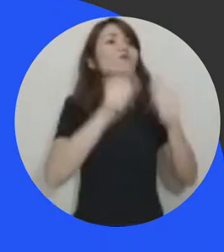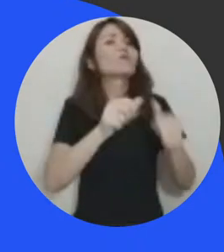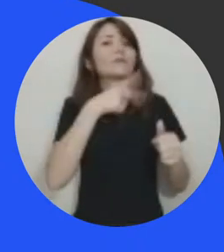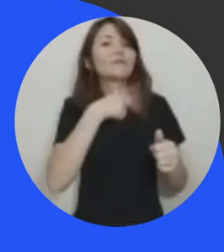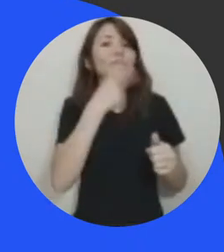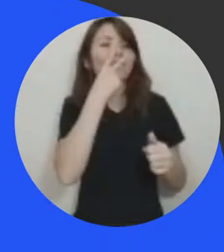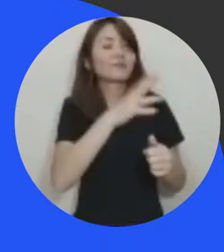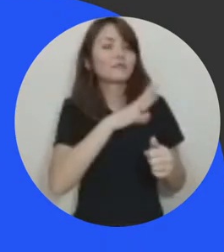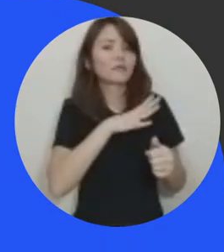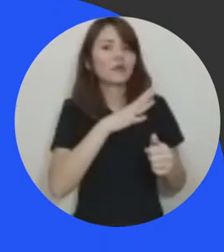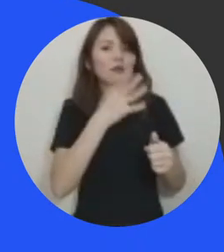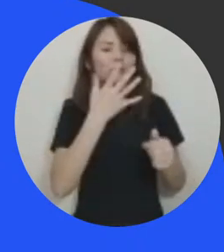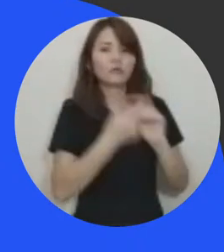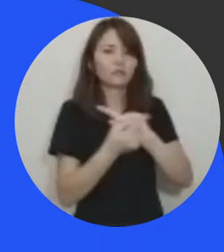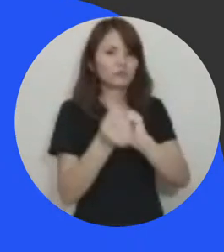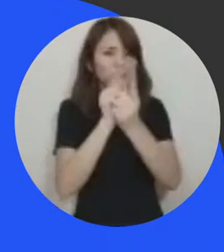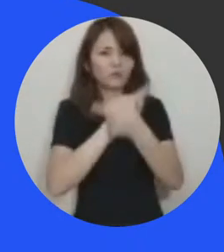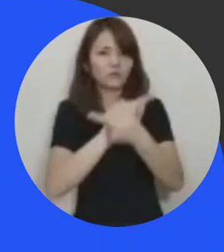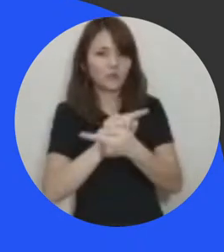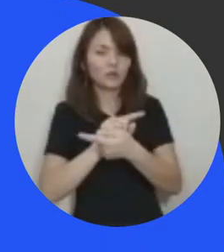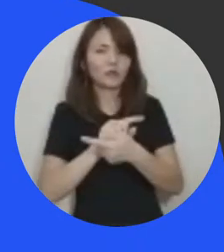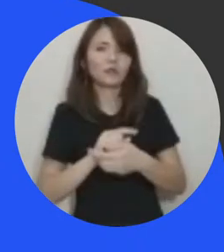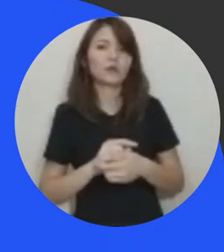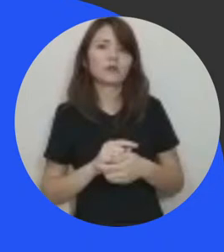mutation called D614G.